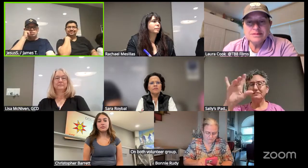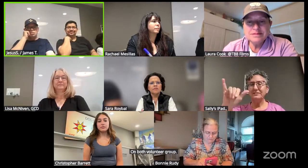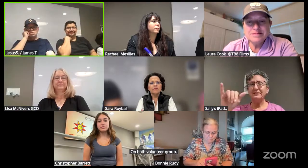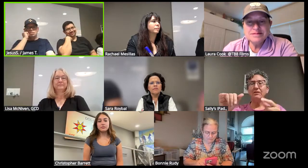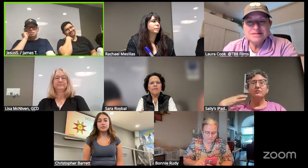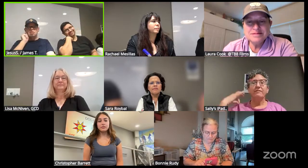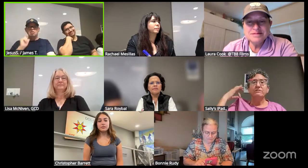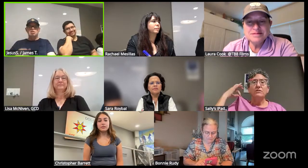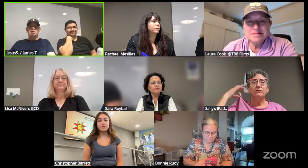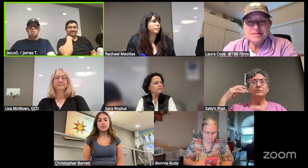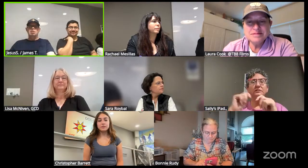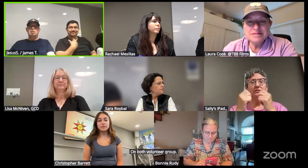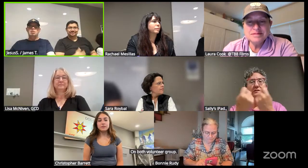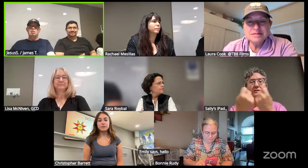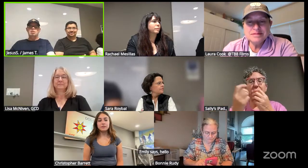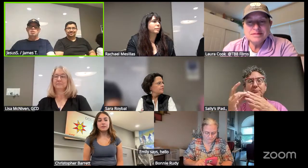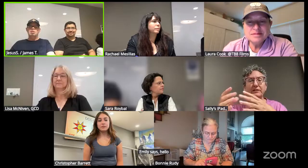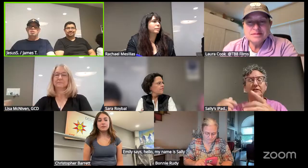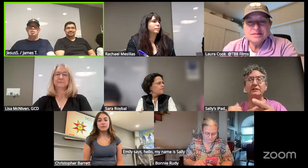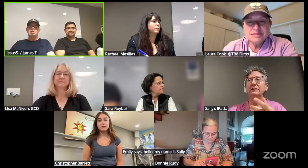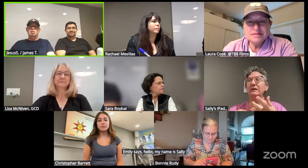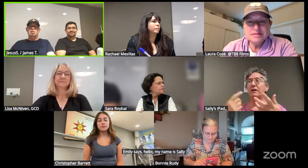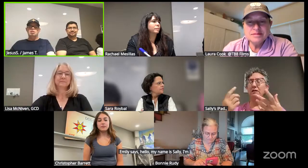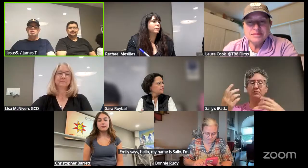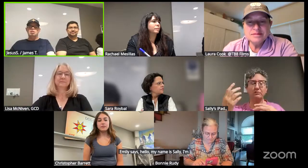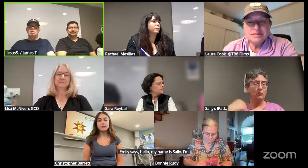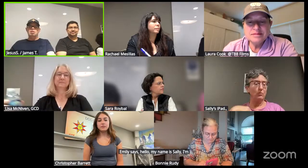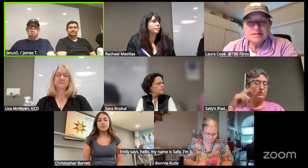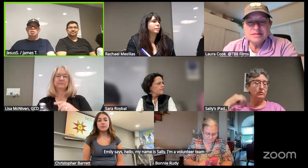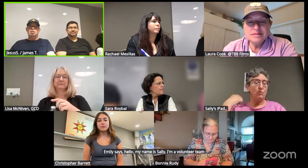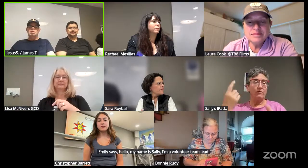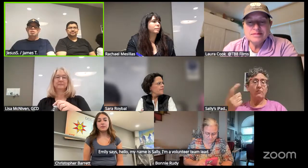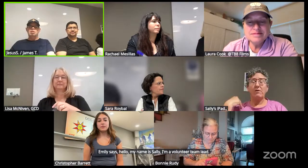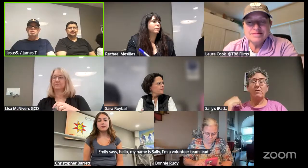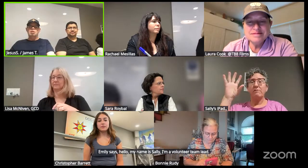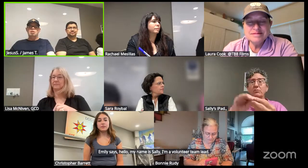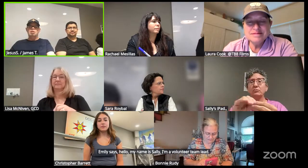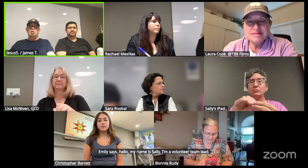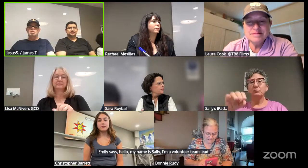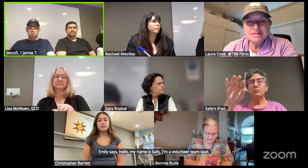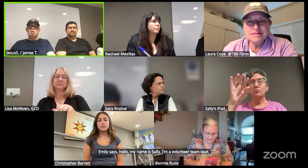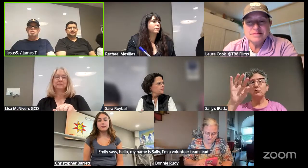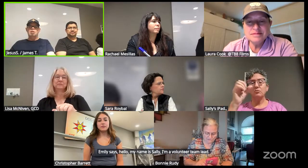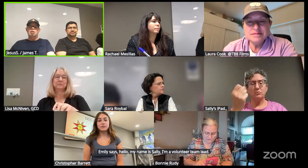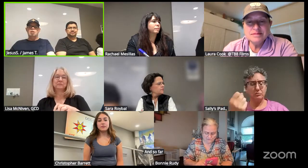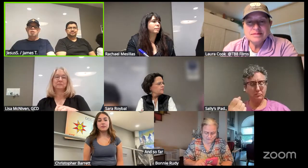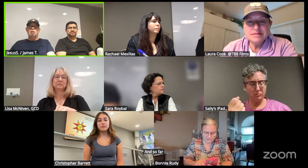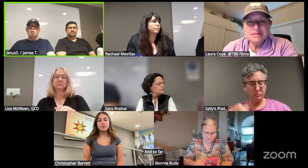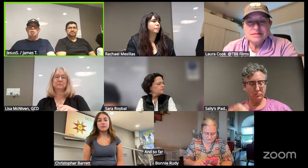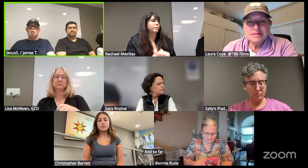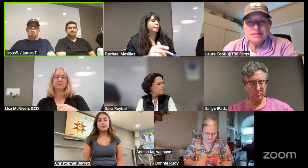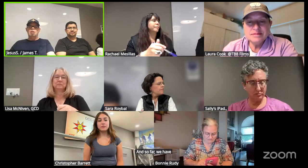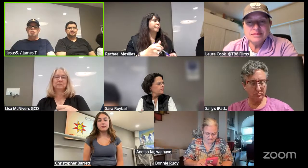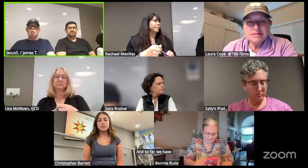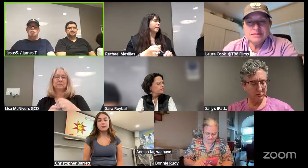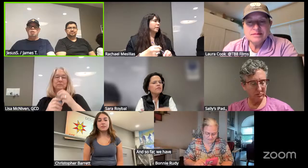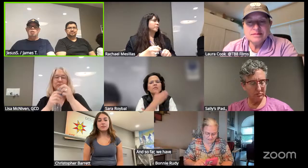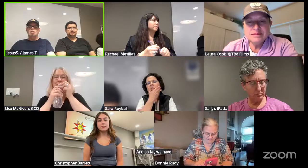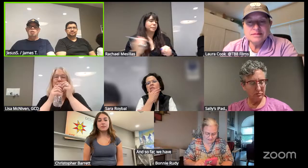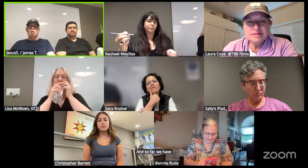And it says, hello, my name is Sally, I'm the volunteer team lead. And so far we have had